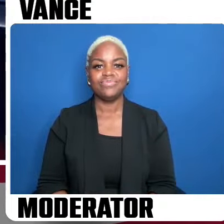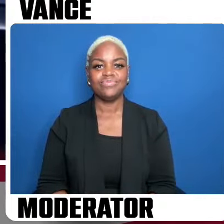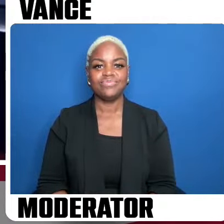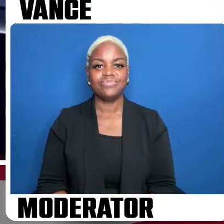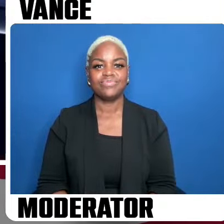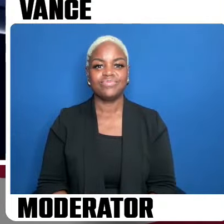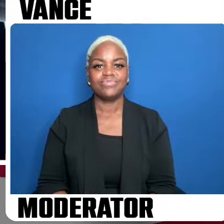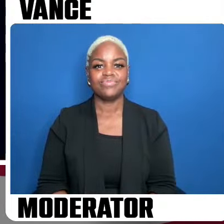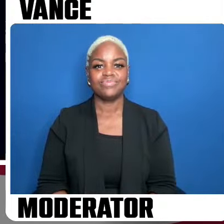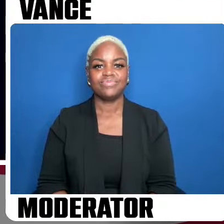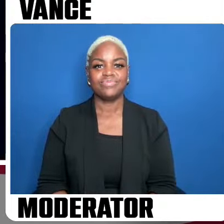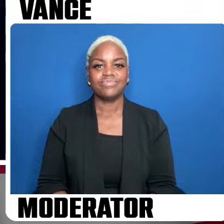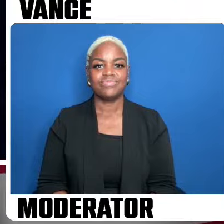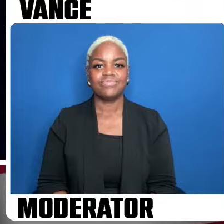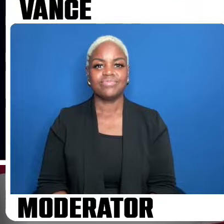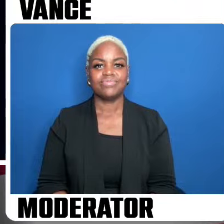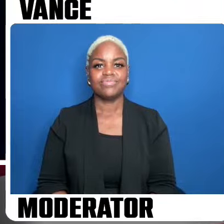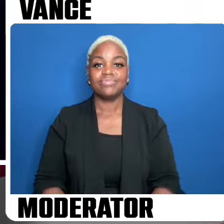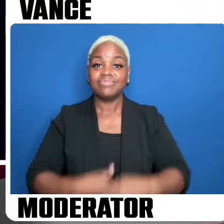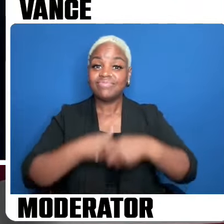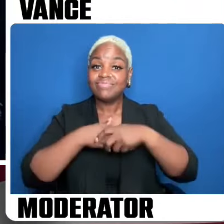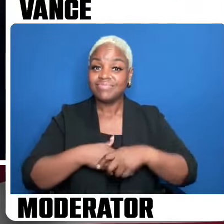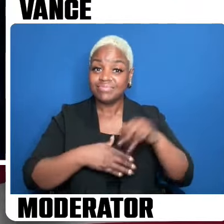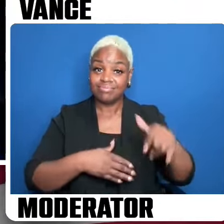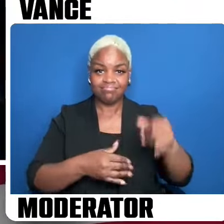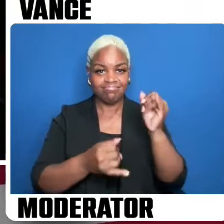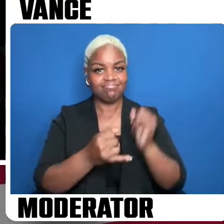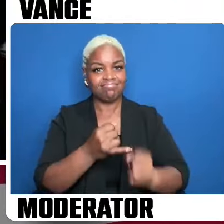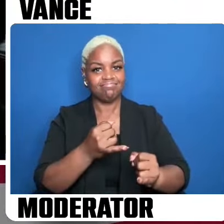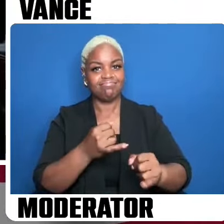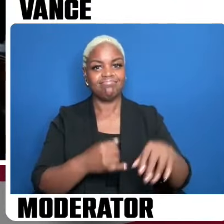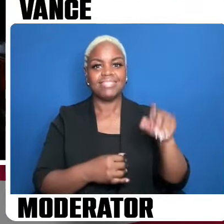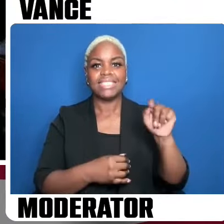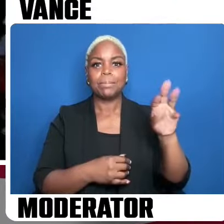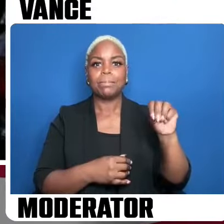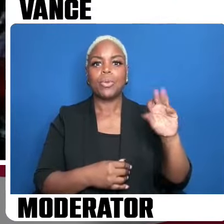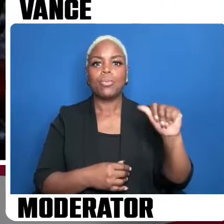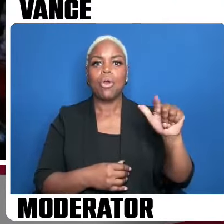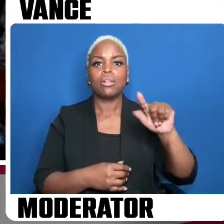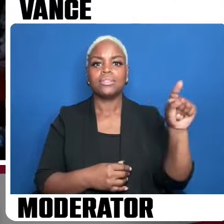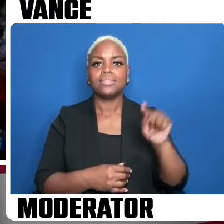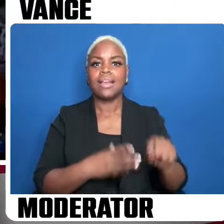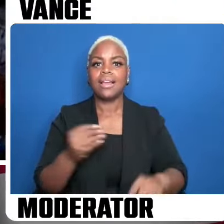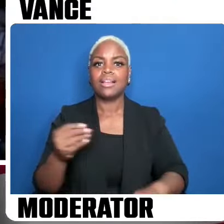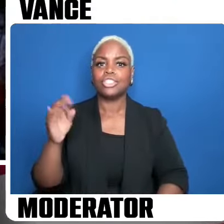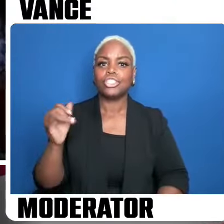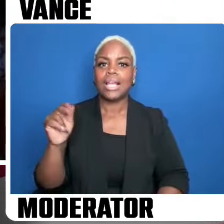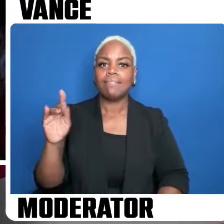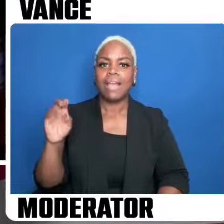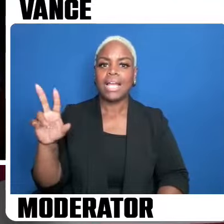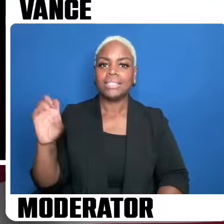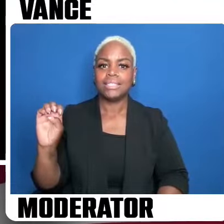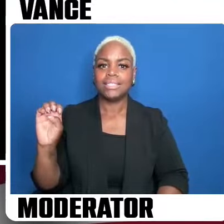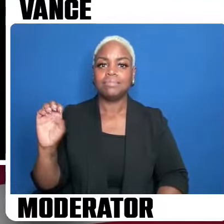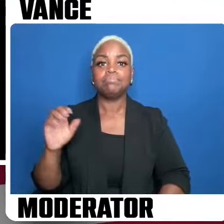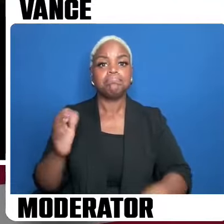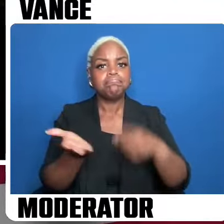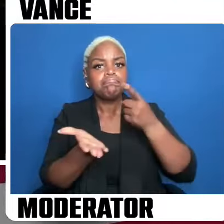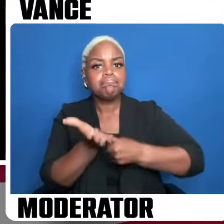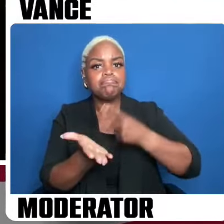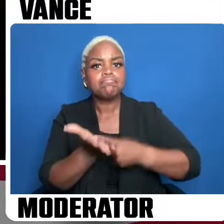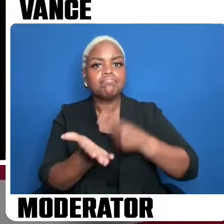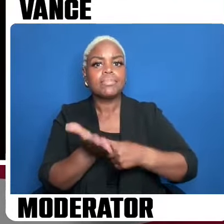handshake, and that's the end. Tim Walz, J.D. Vance squaring off for about 90 minutes in the heart of Midtown Manhattan, the CBS News studios, as their families